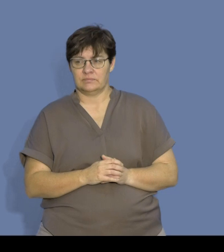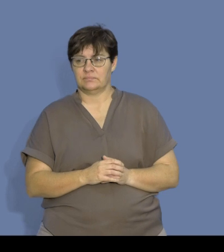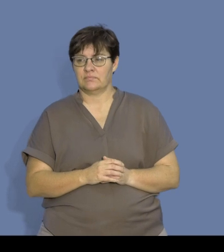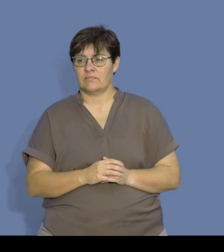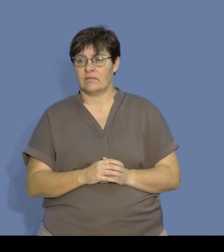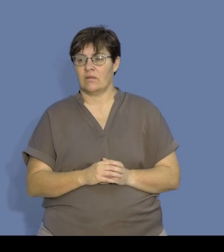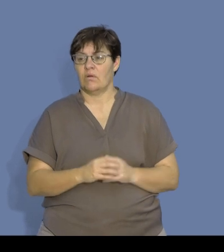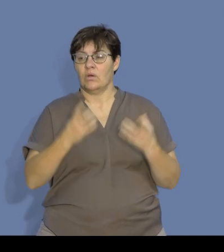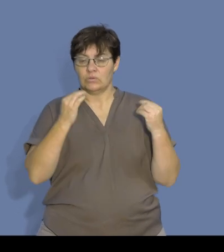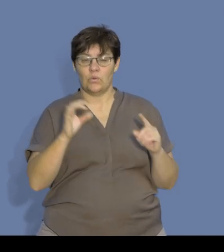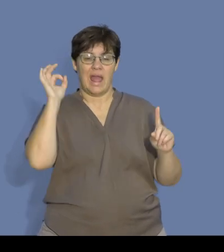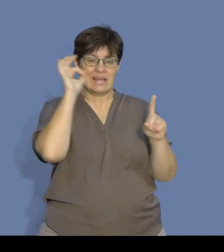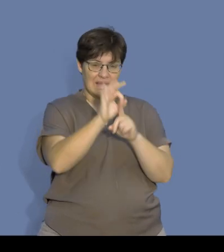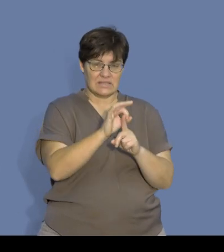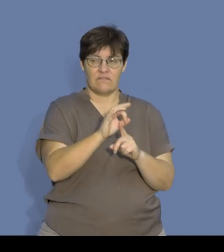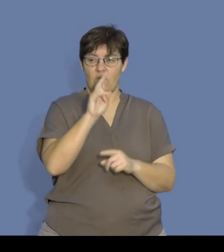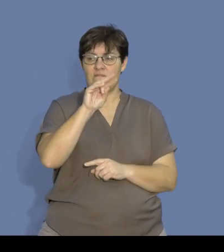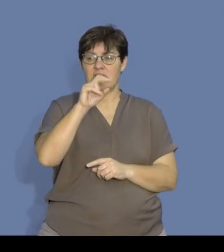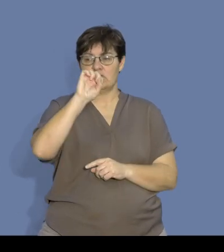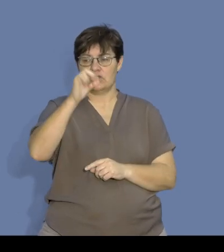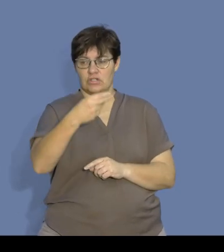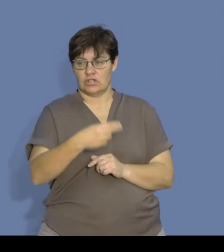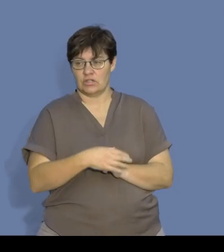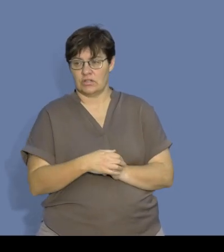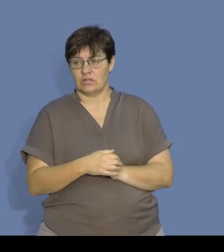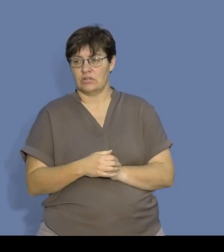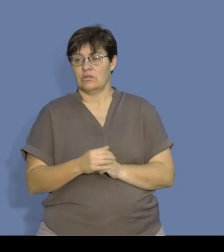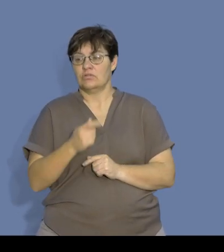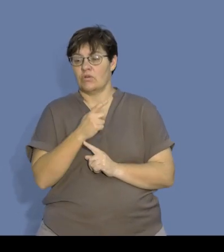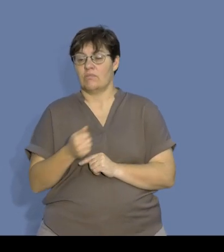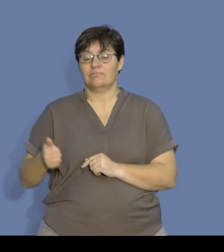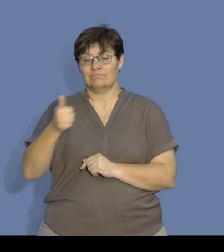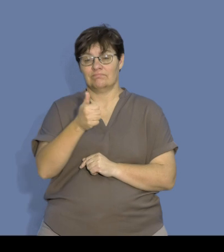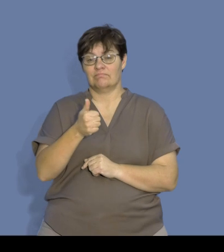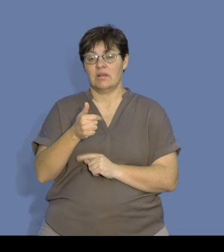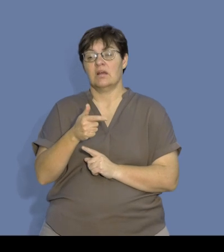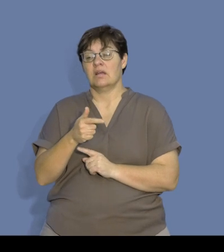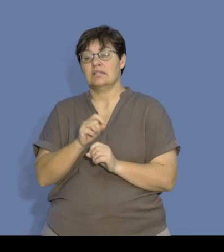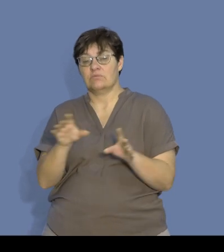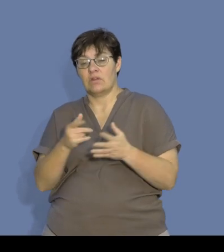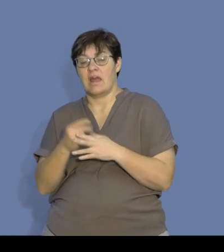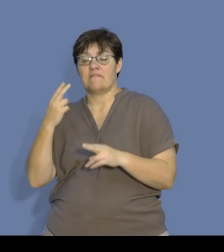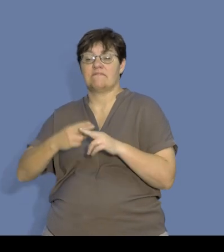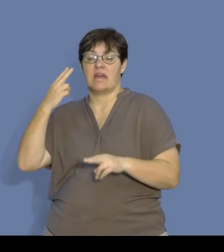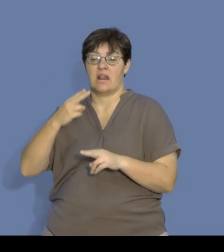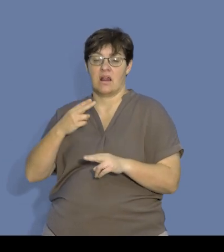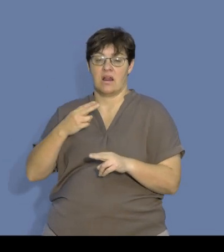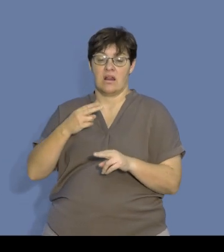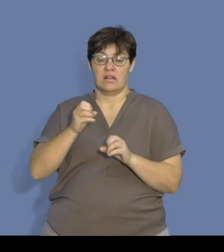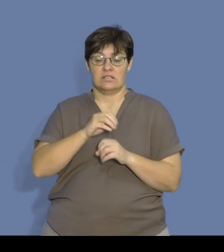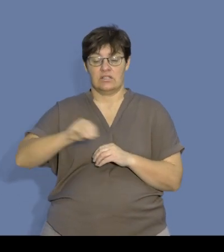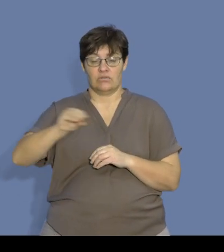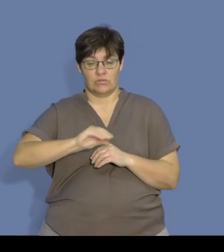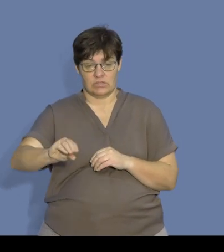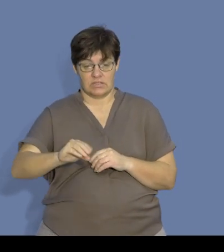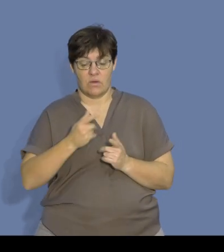698,500. Right, we're going to do the exact same for Vish. So his primary distribution plus